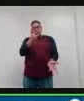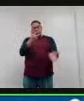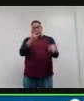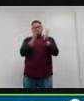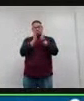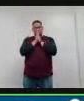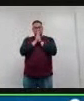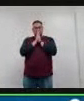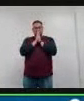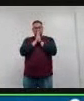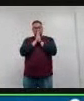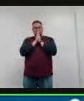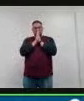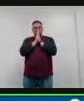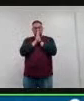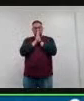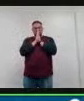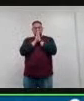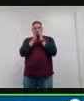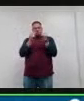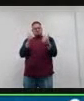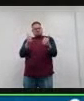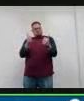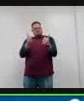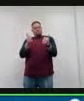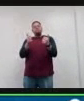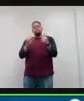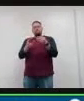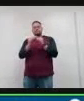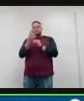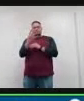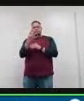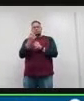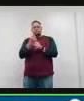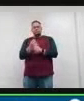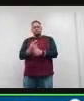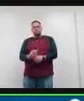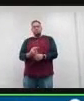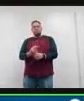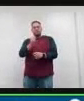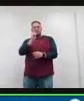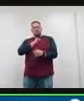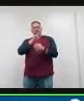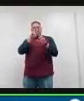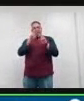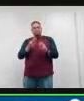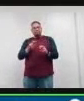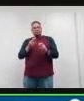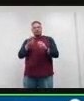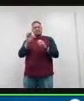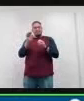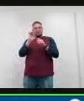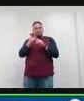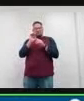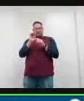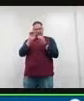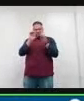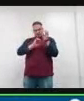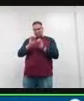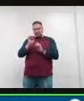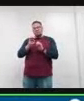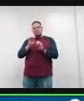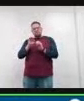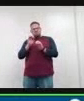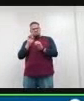I think we were feeling good about that one. Number 4, annually conduct self-assessment and evaluation. The board will address its behavior